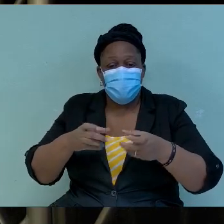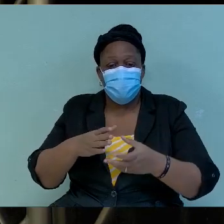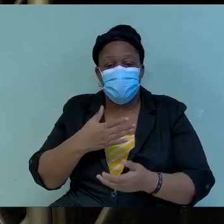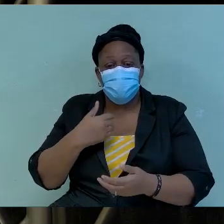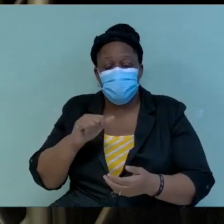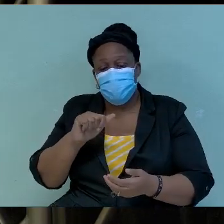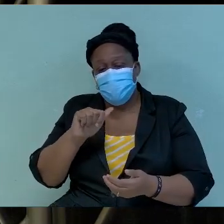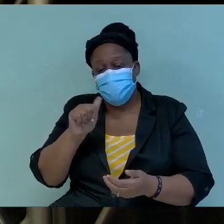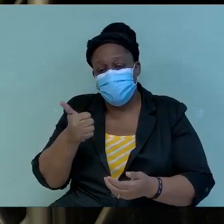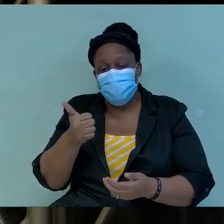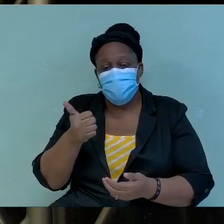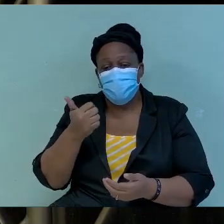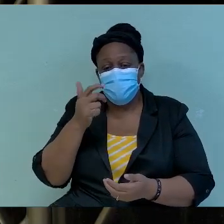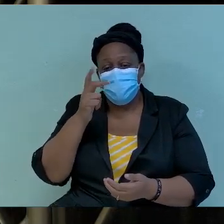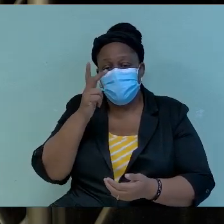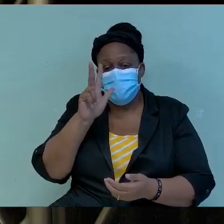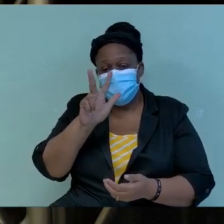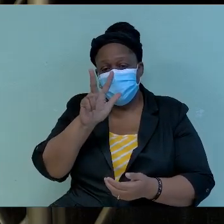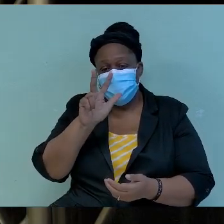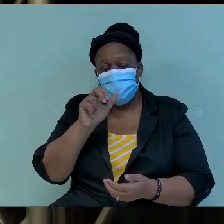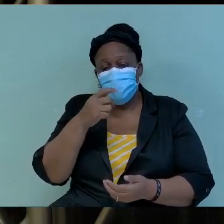general information. The